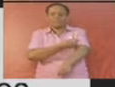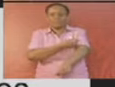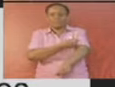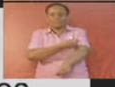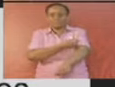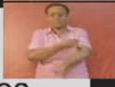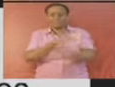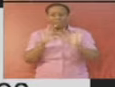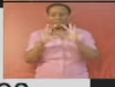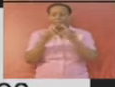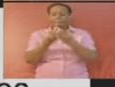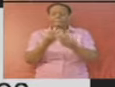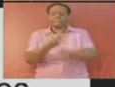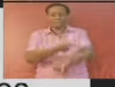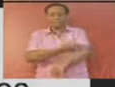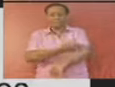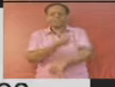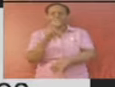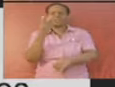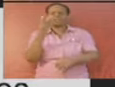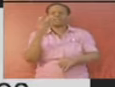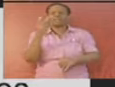individuals, protecting them from smallpox.